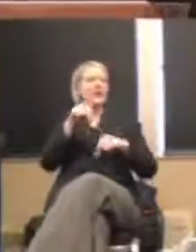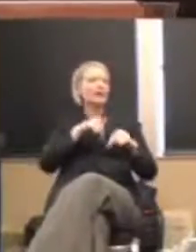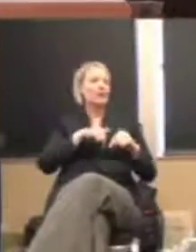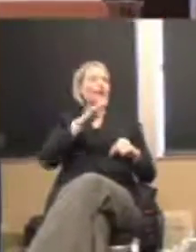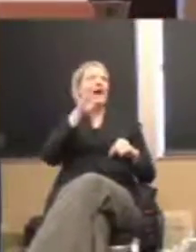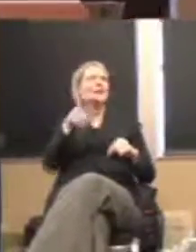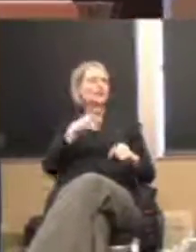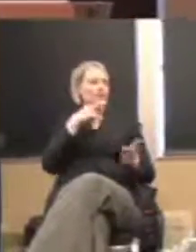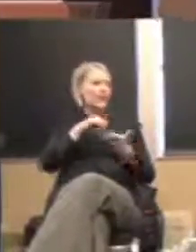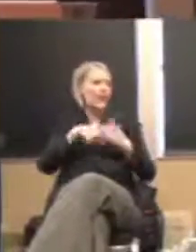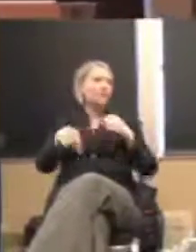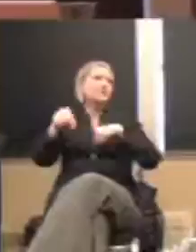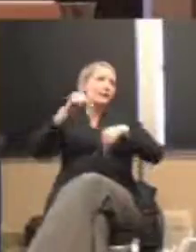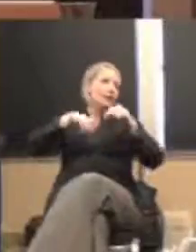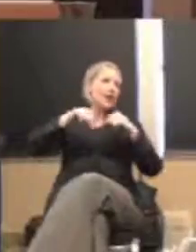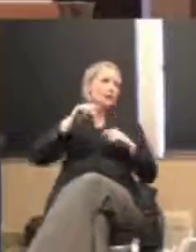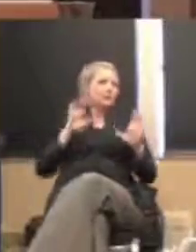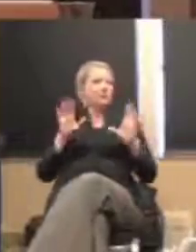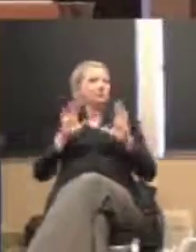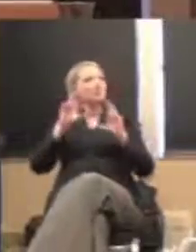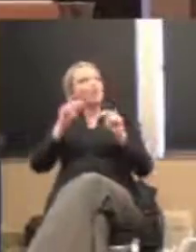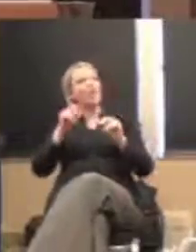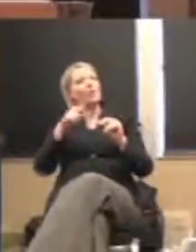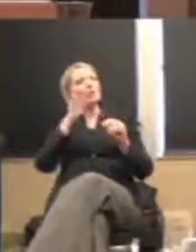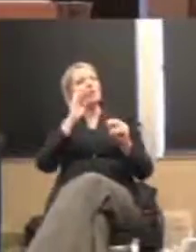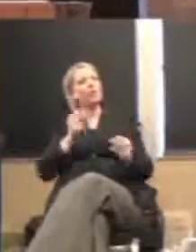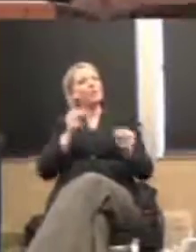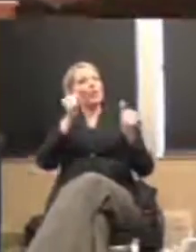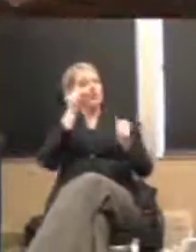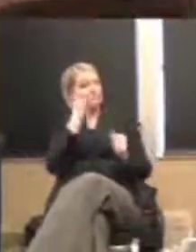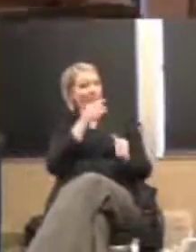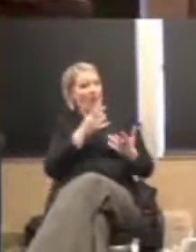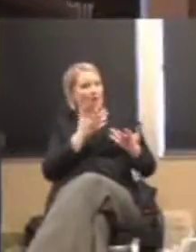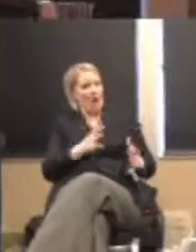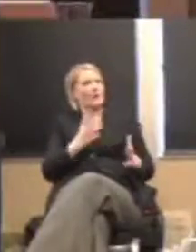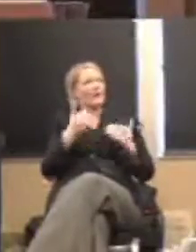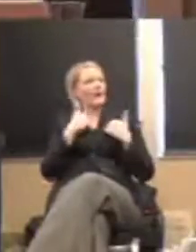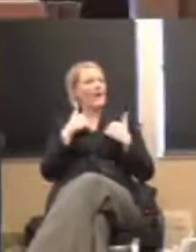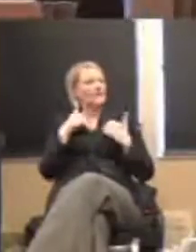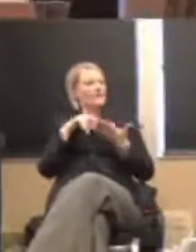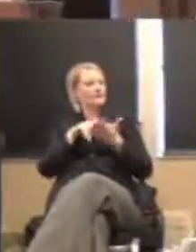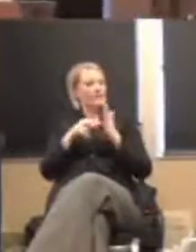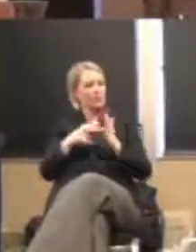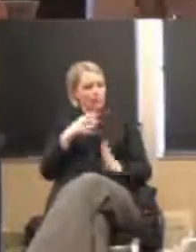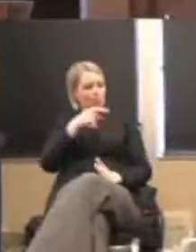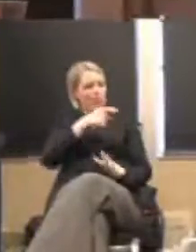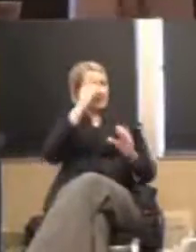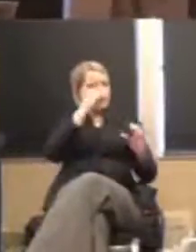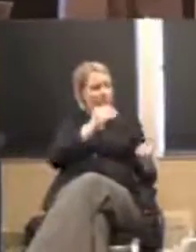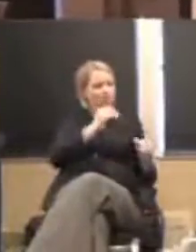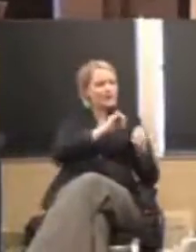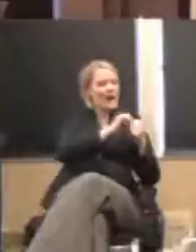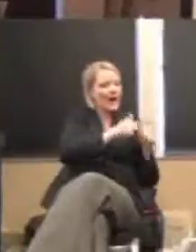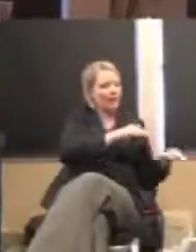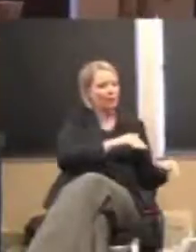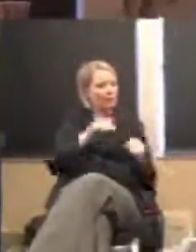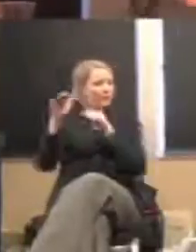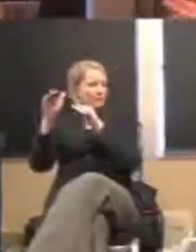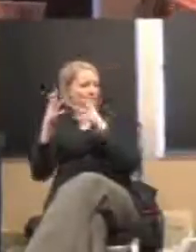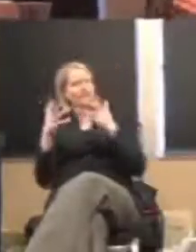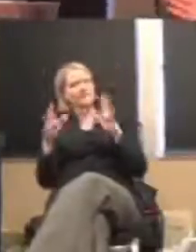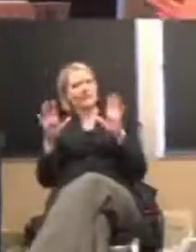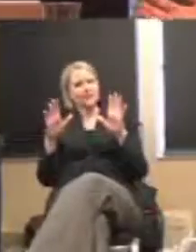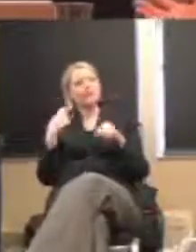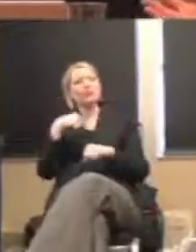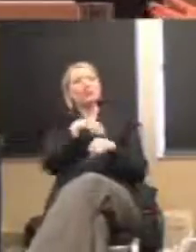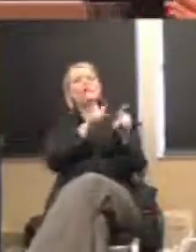step backward. But they're going to move quick if they already have intentionality. You're just teaching them the means with which to do it. We've